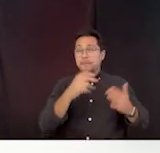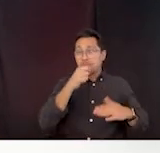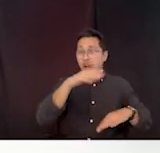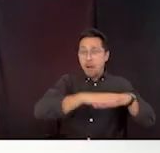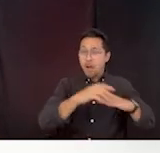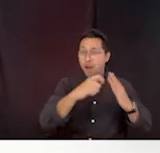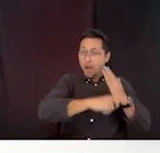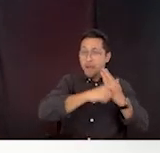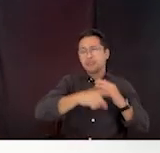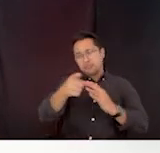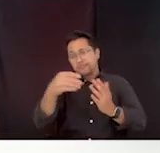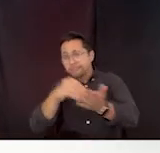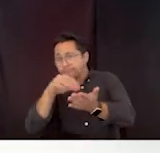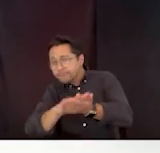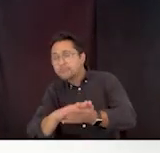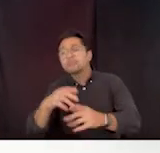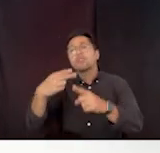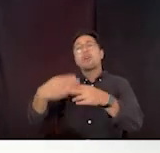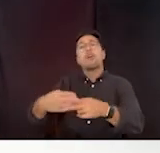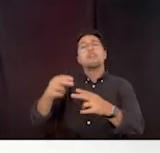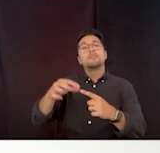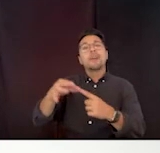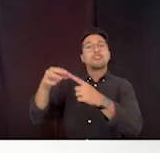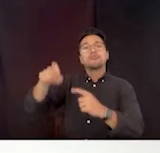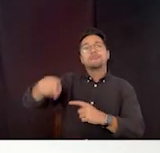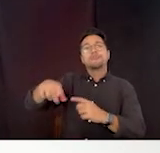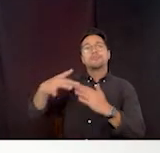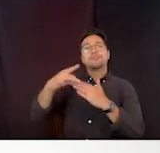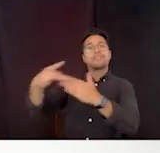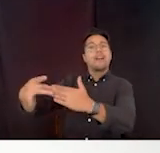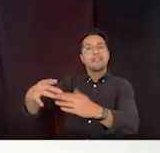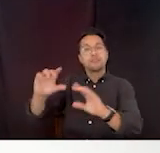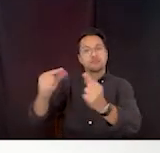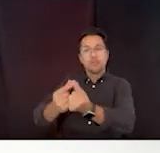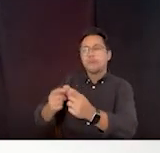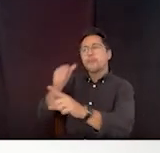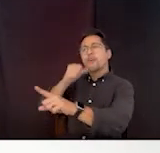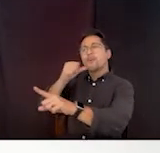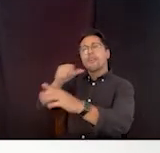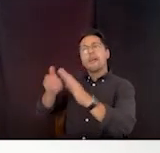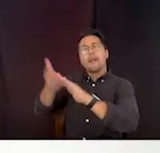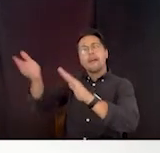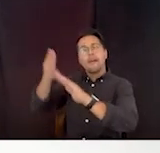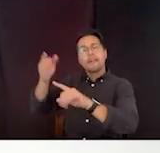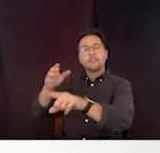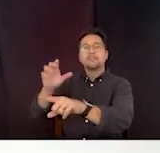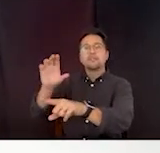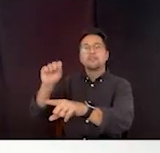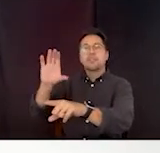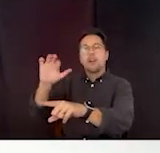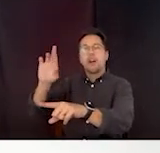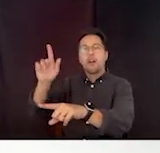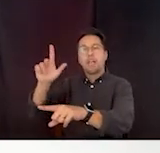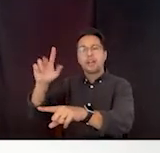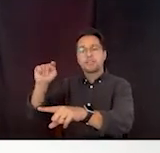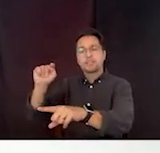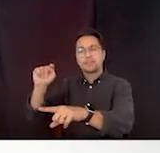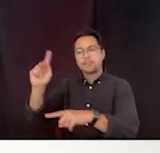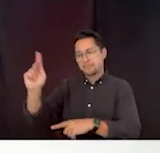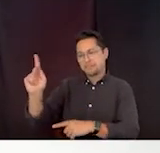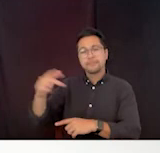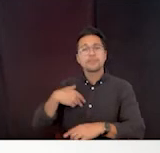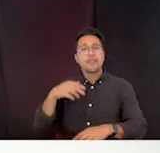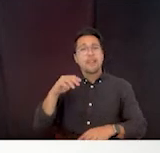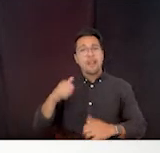this down. It's called the Special Needs Guidance Group. And the girl who runs that company is Scarlett Kibbe. The address